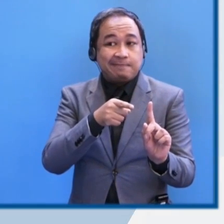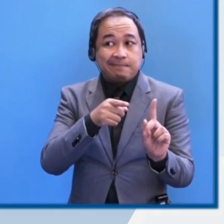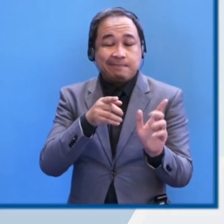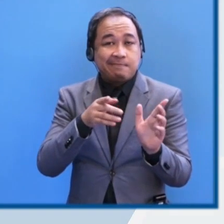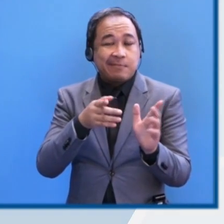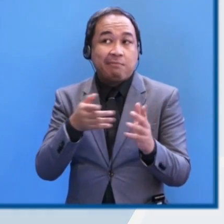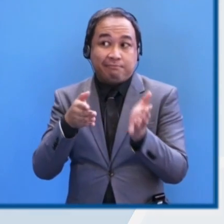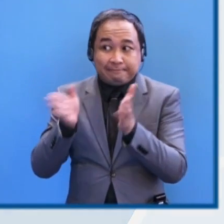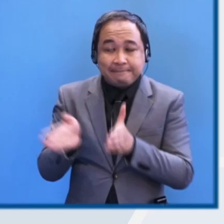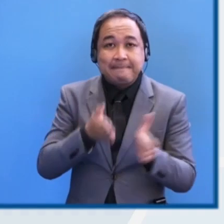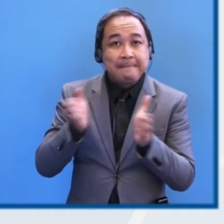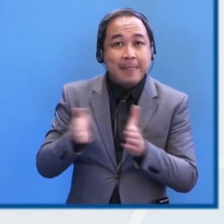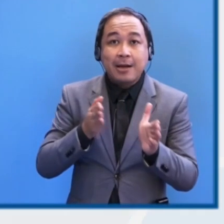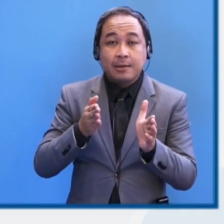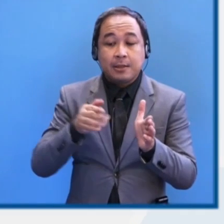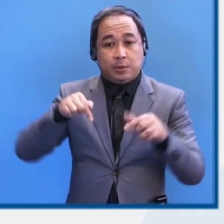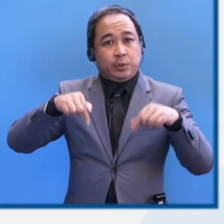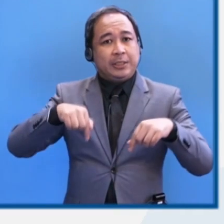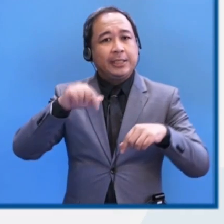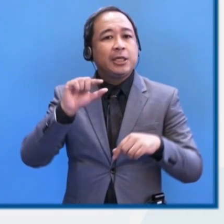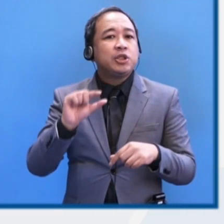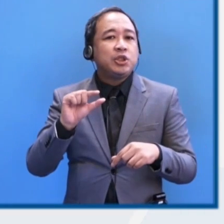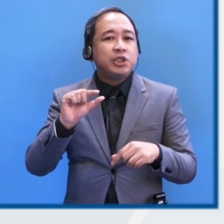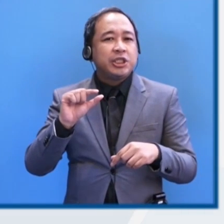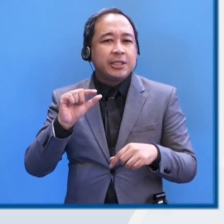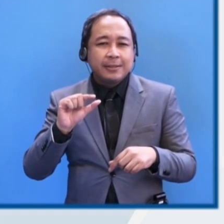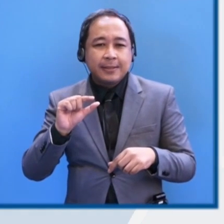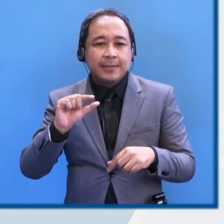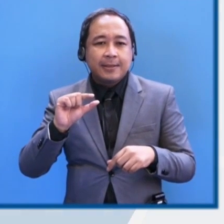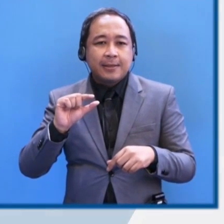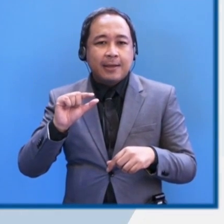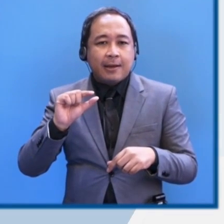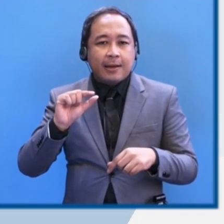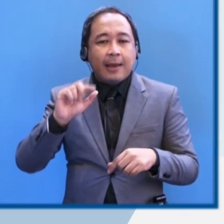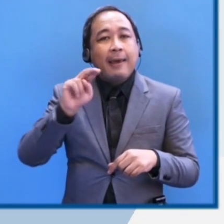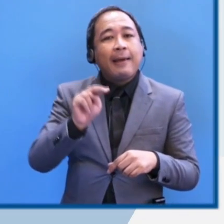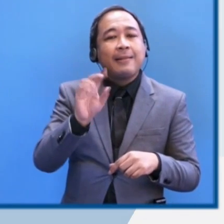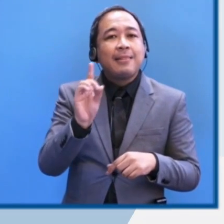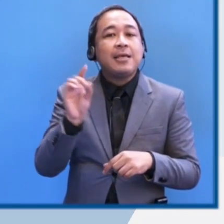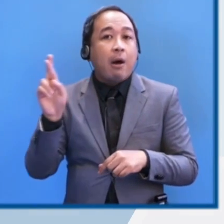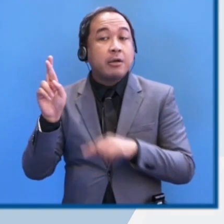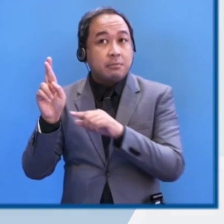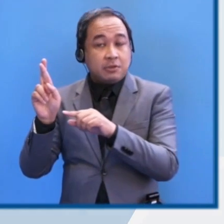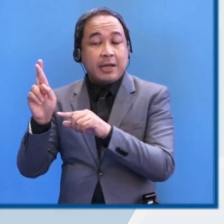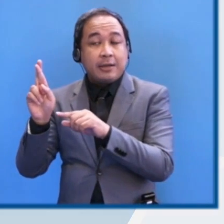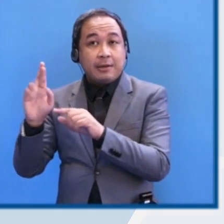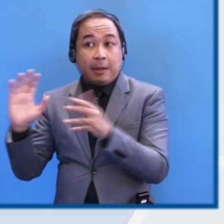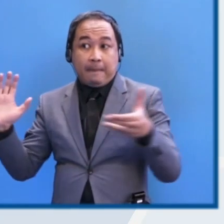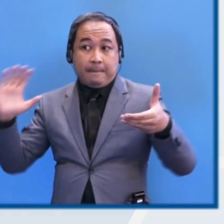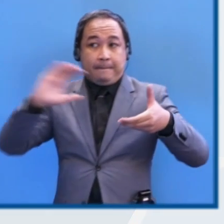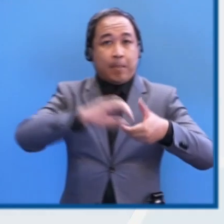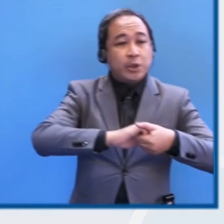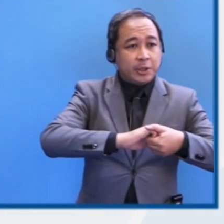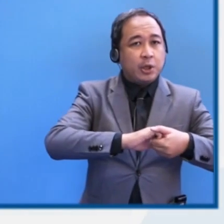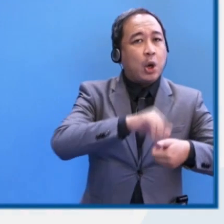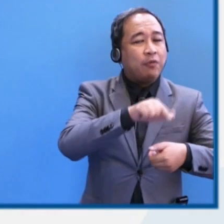that we as a global network are doing in partnership with the European Commission, the DevCo, the European Commission